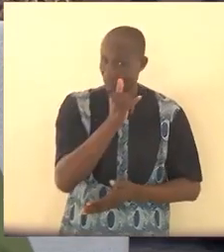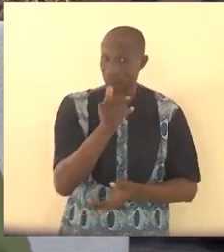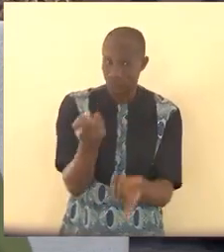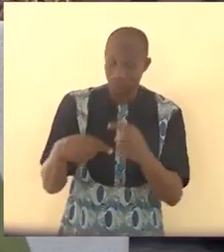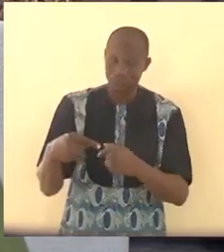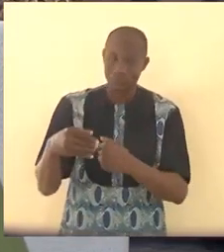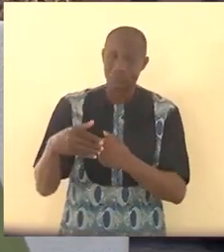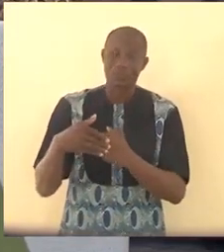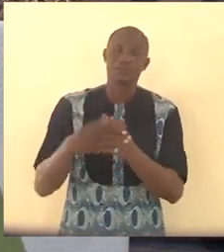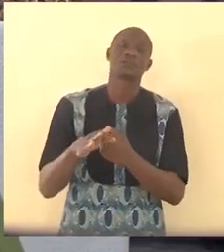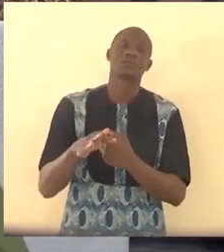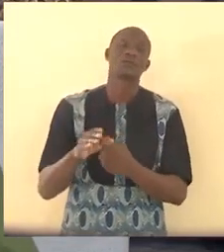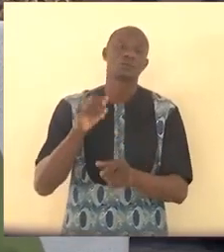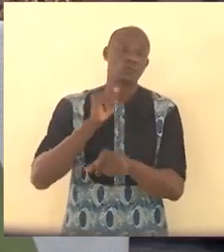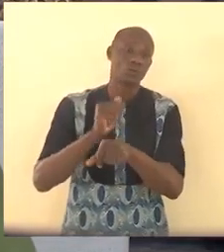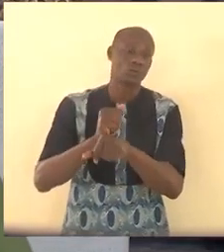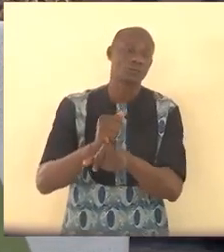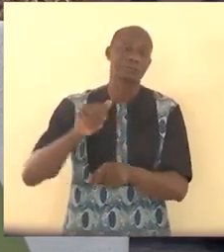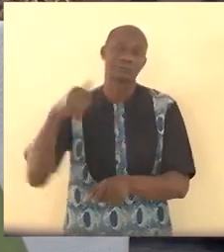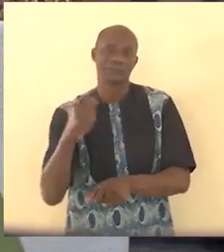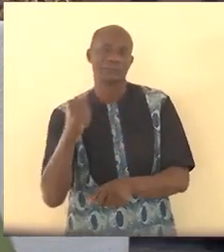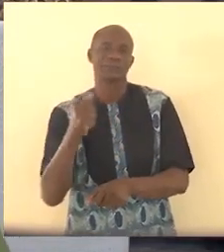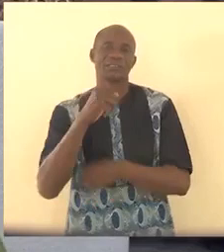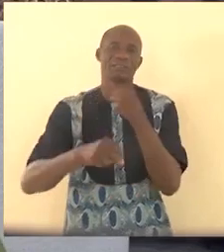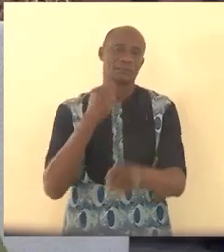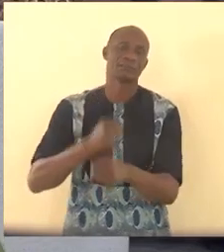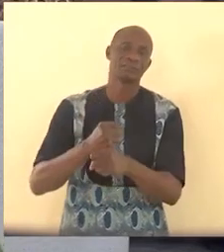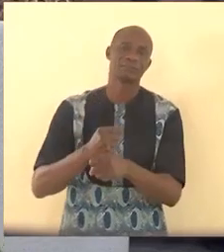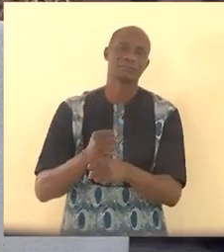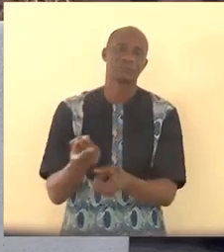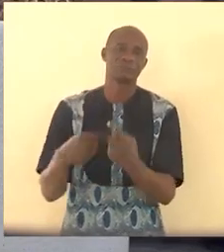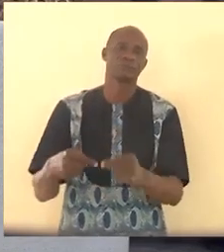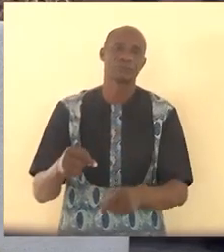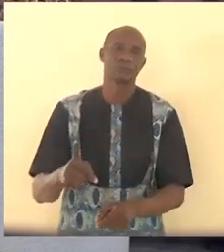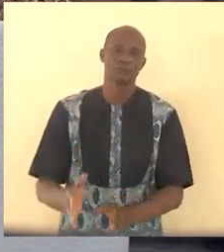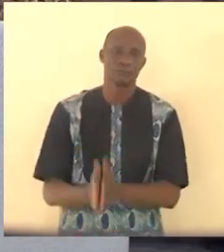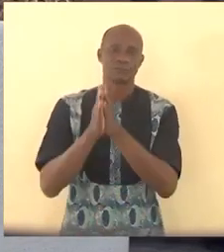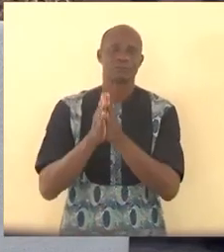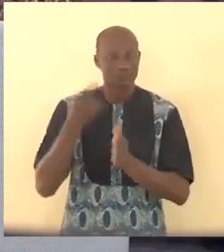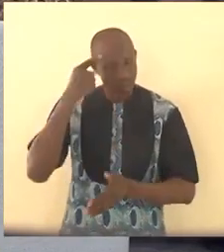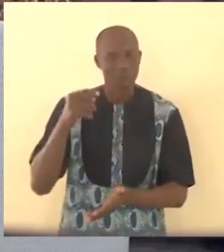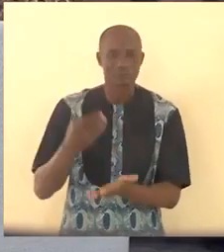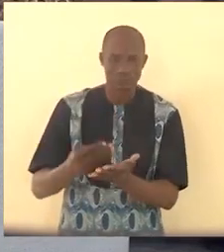has worked for 10 years, they come and demand for ransom and he loses everything.